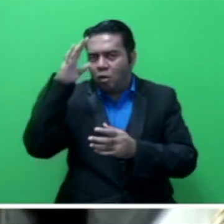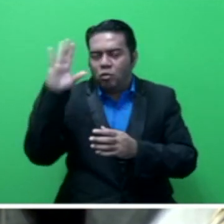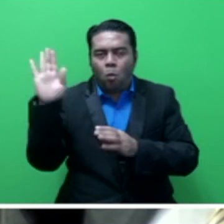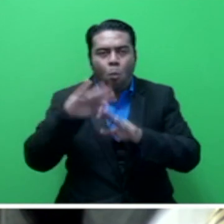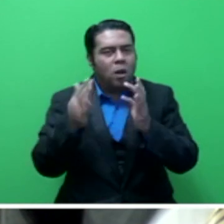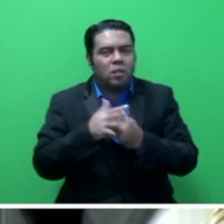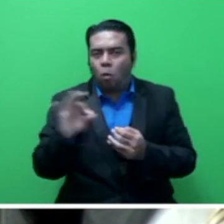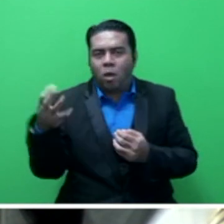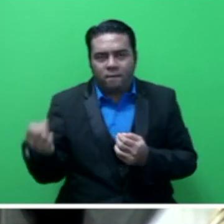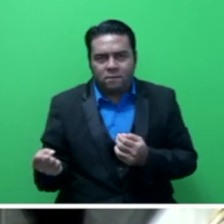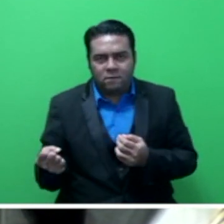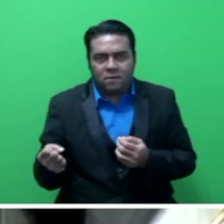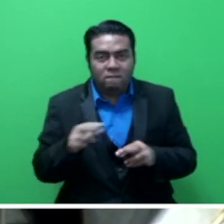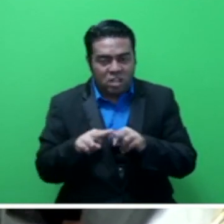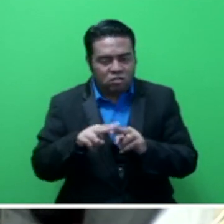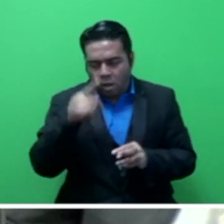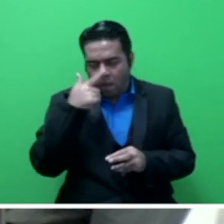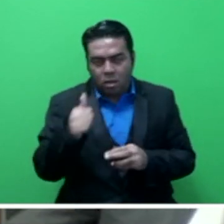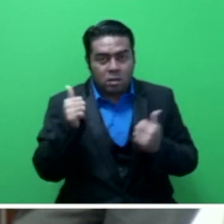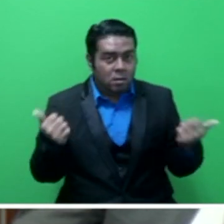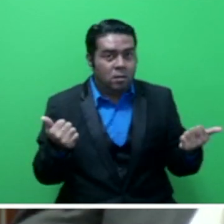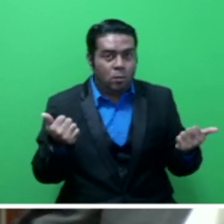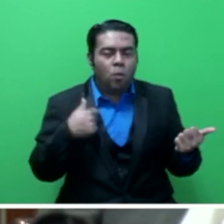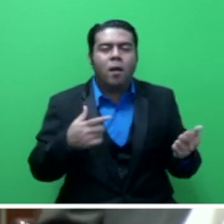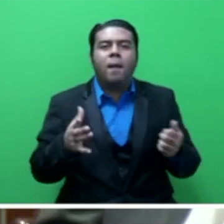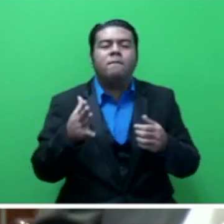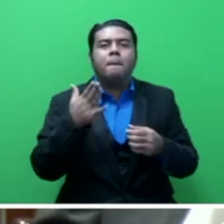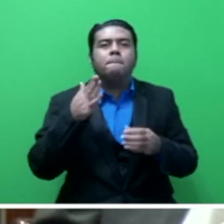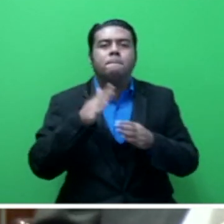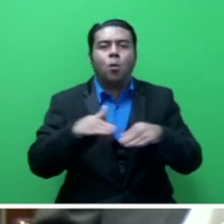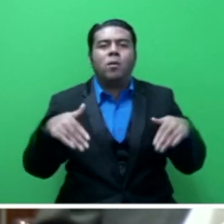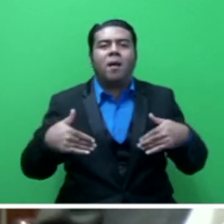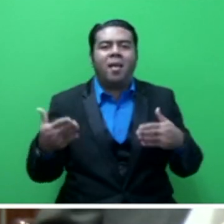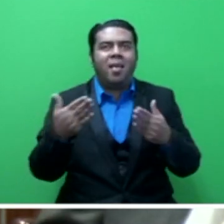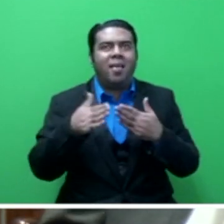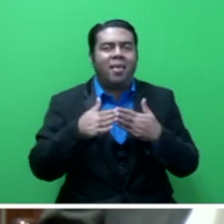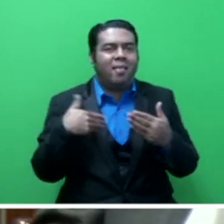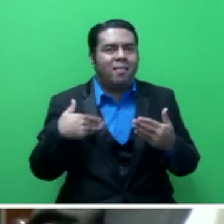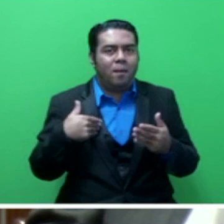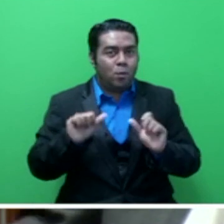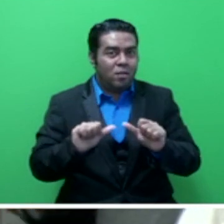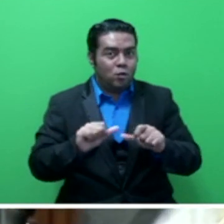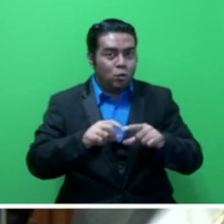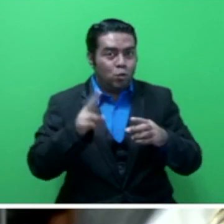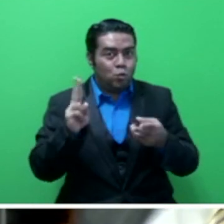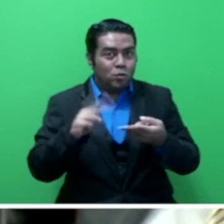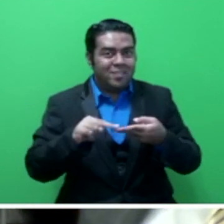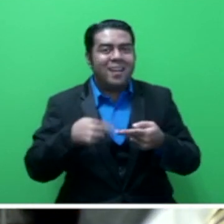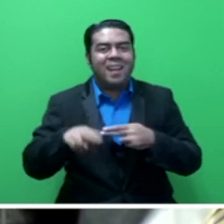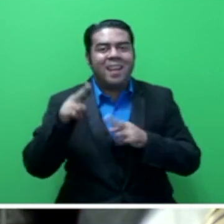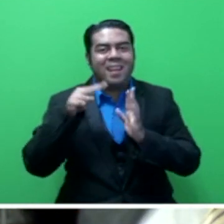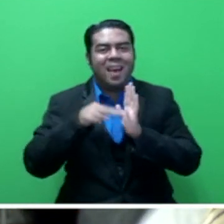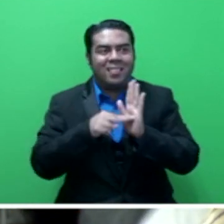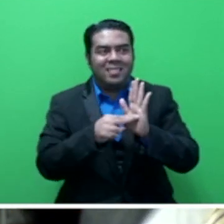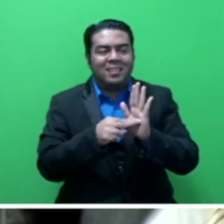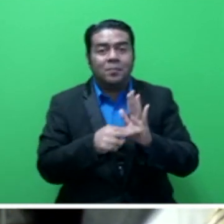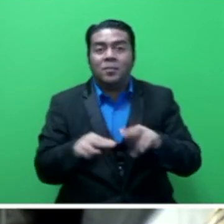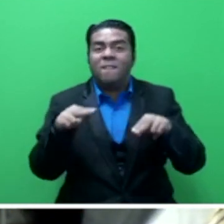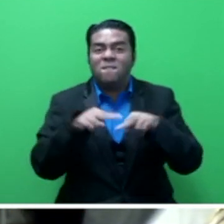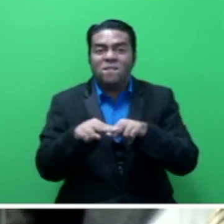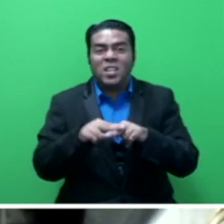are also formalizing the creation of Border Health Protection Unit in Nadi, and this will also include a new Fiji CDC